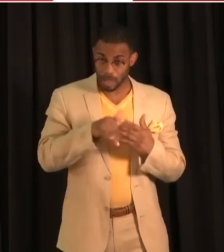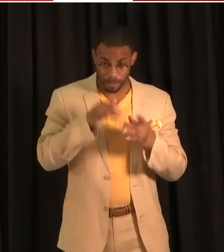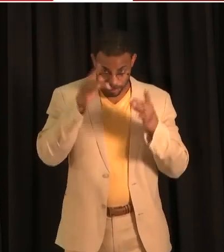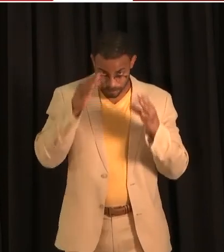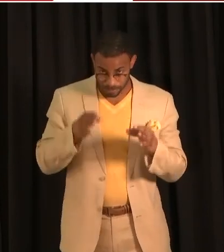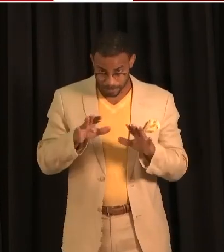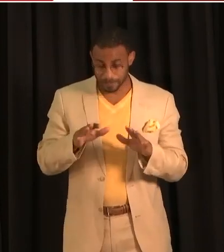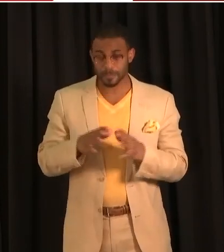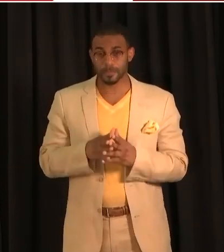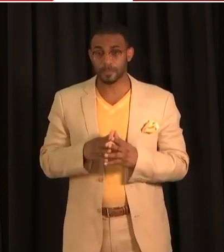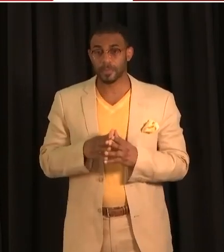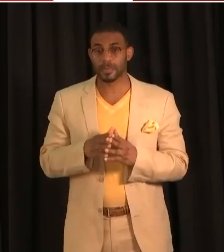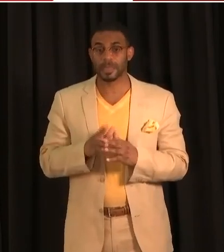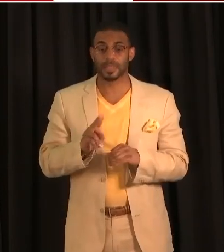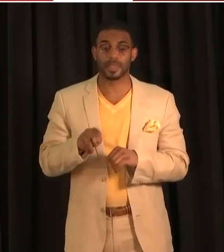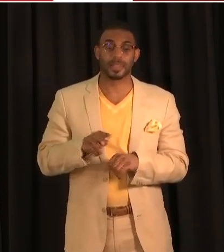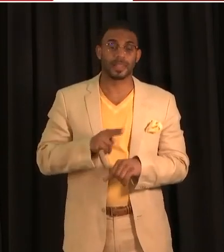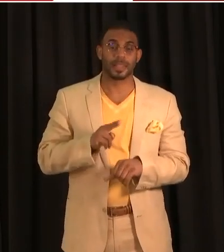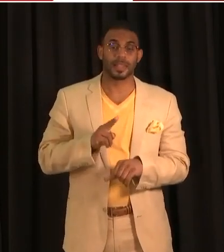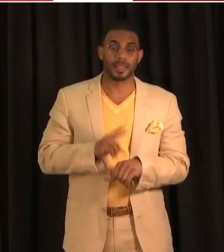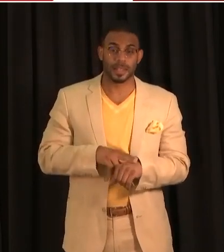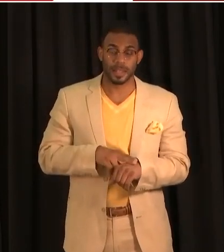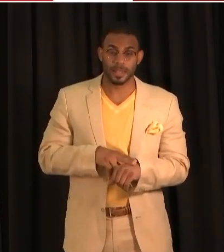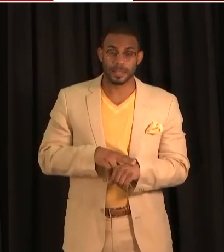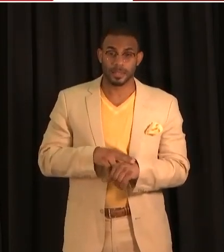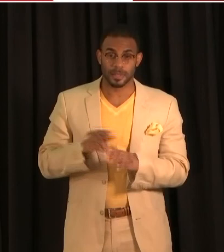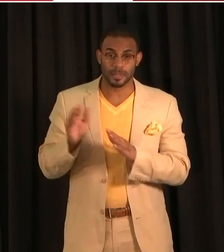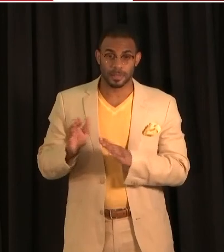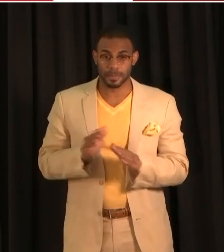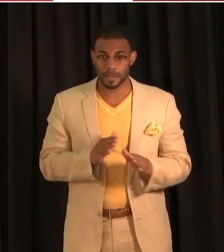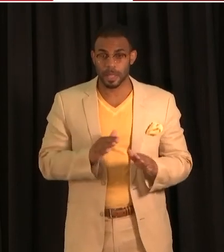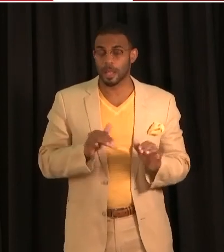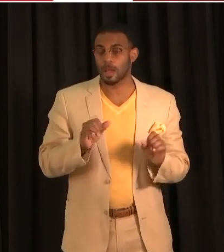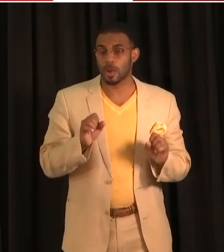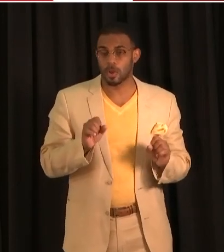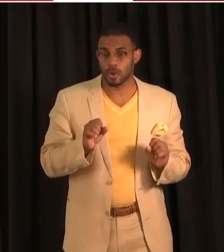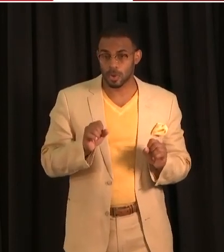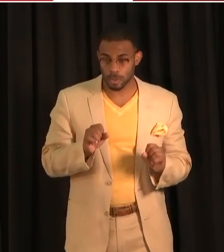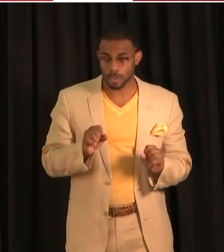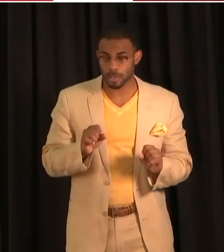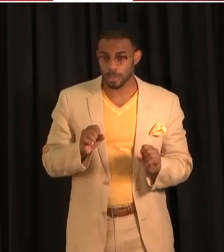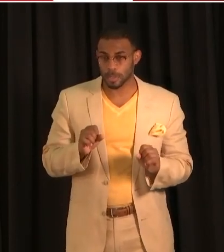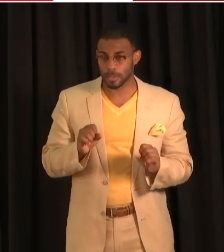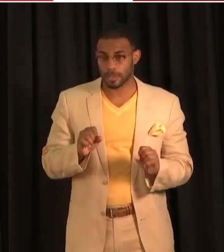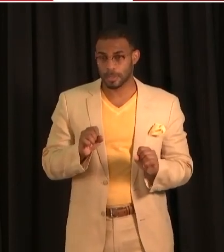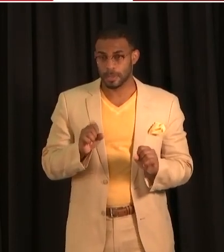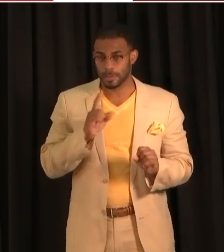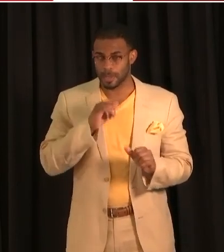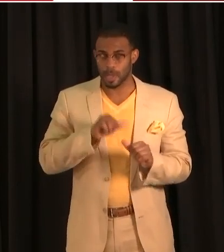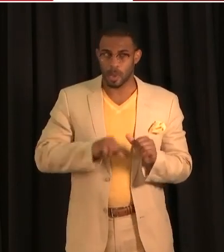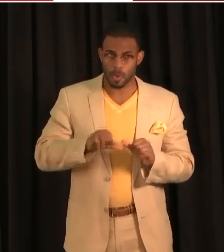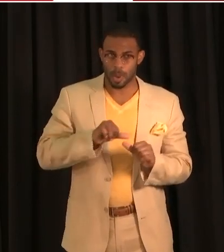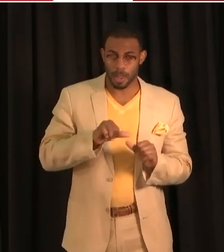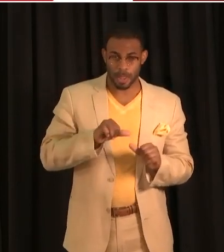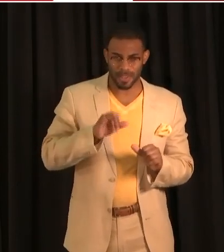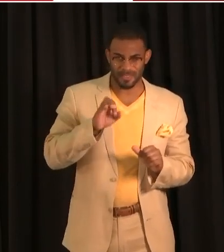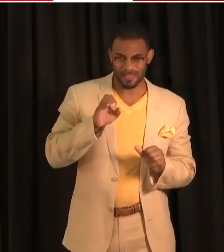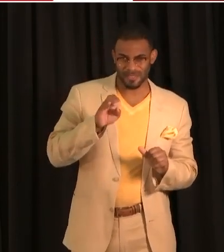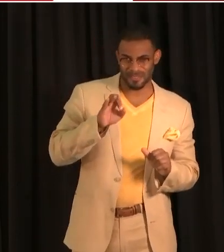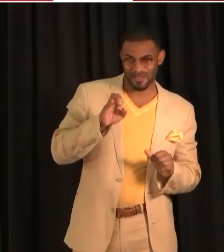with that all being said, the national plan is possibly